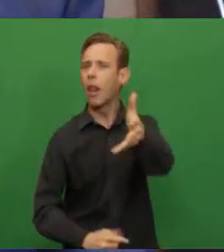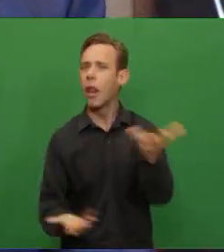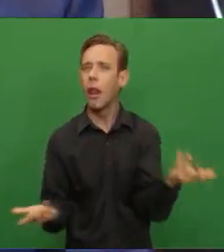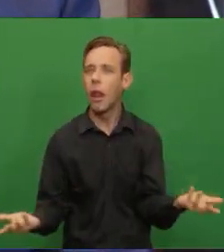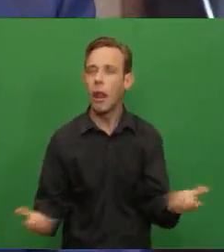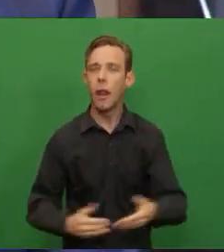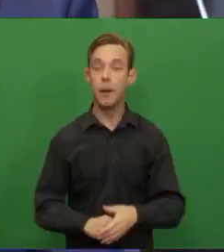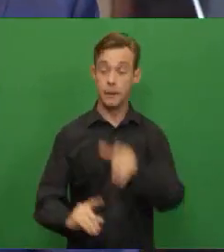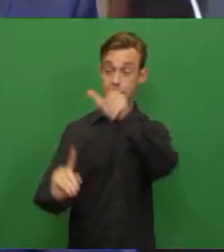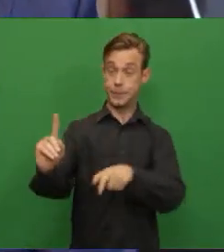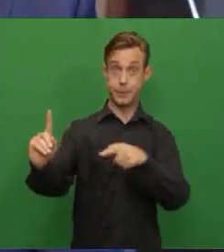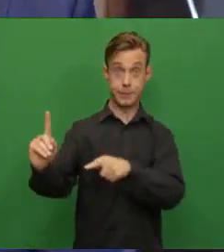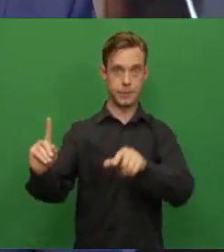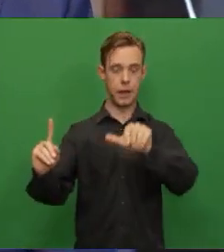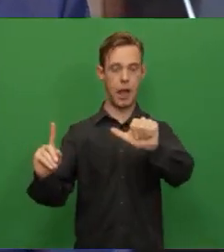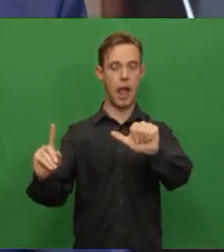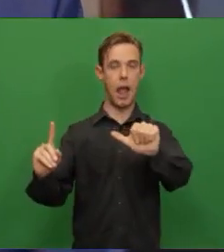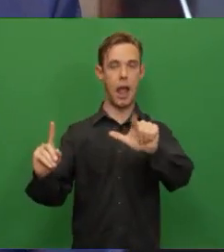Alex?